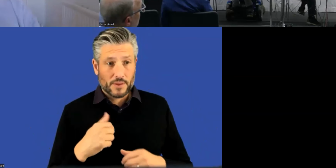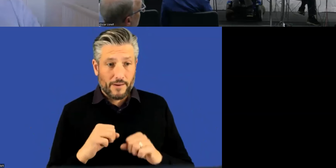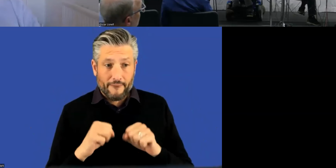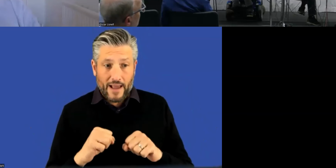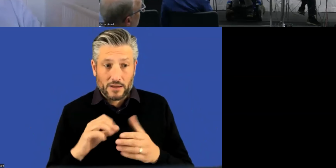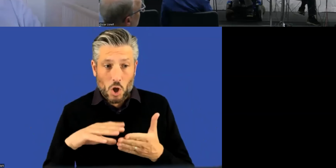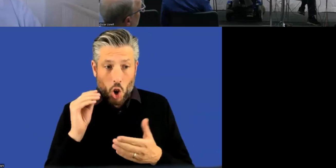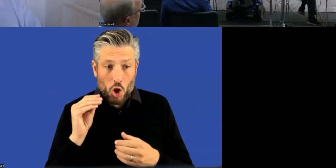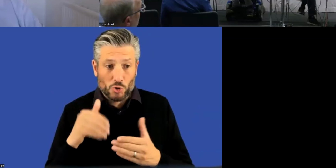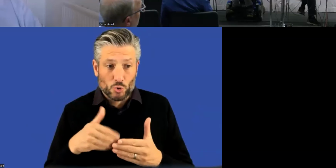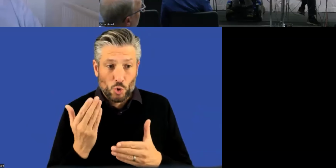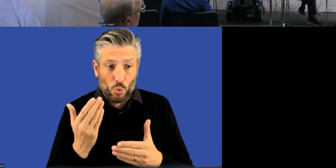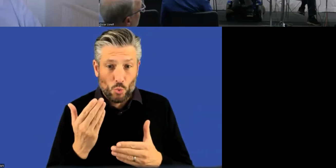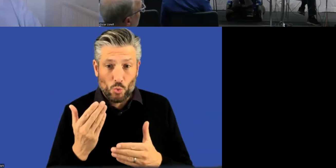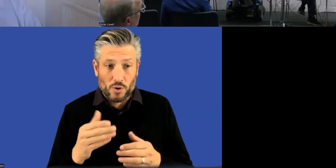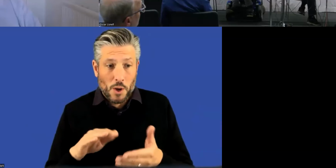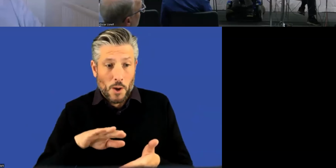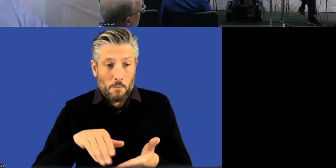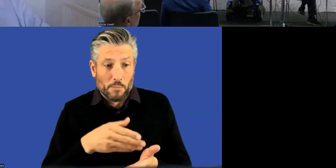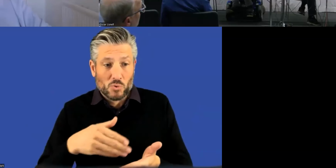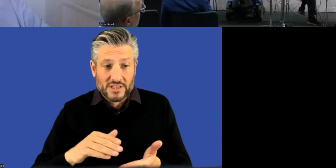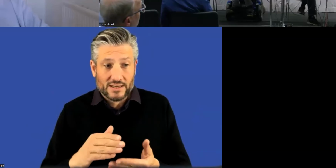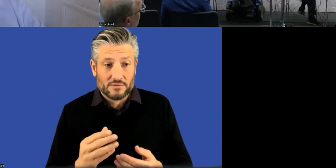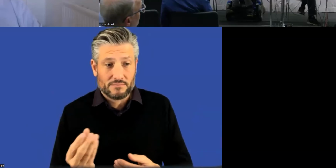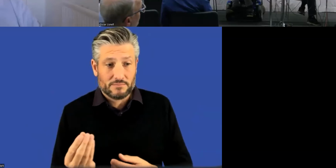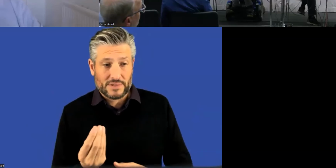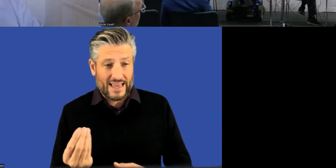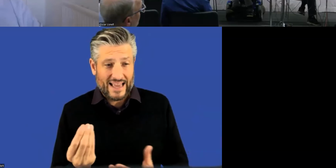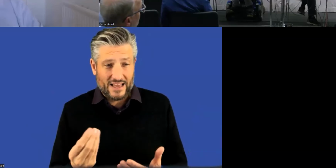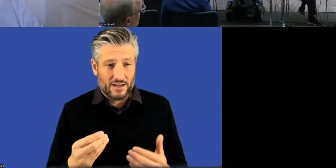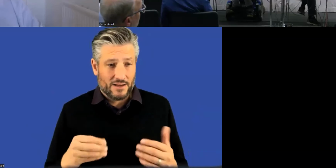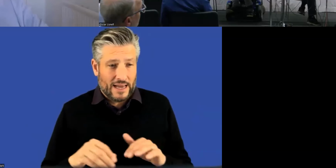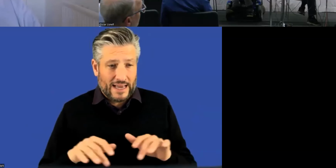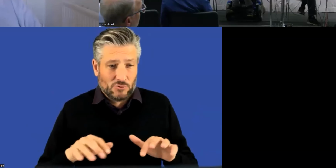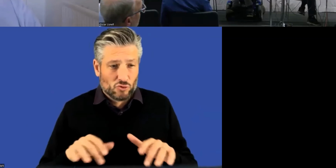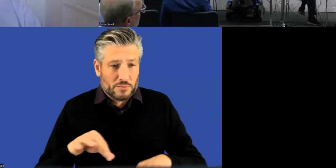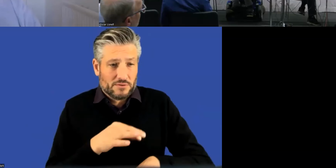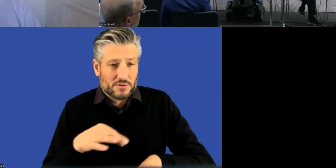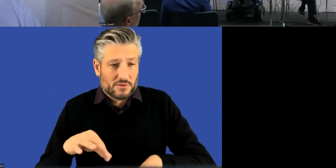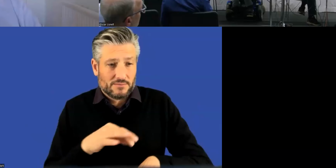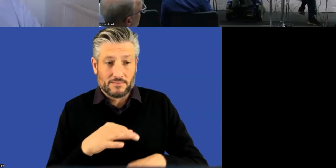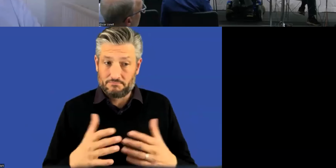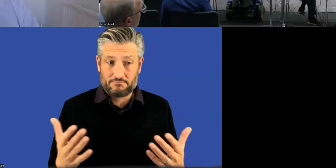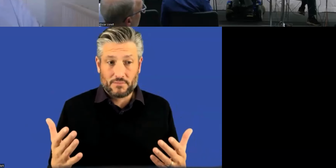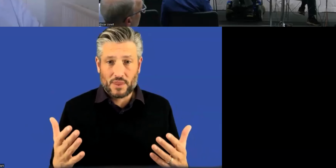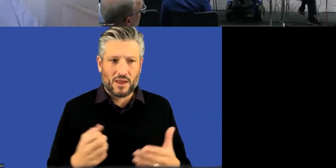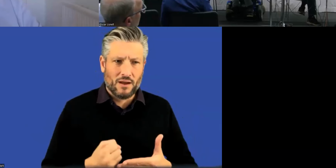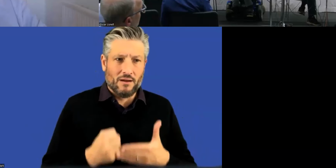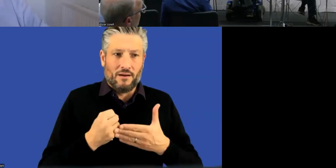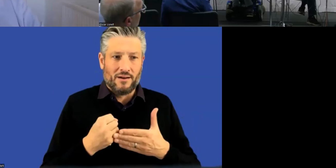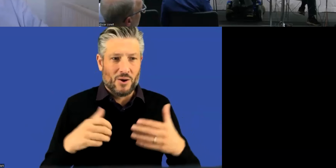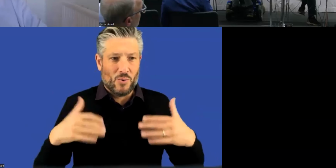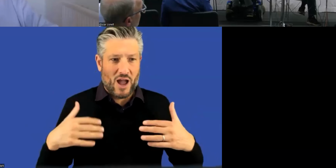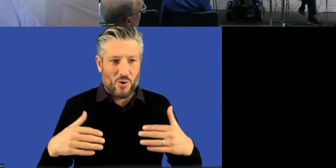words can't express. It was like taking half the paralysis away. And so when I'm playing music,